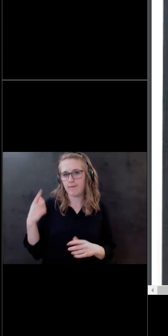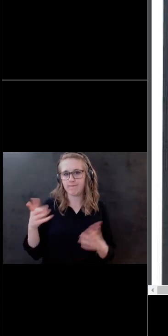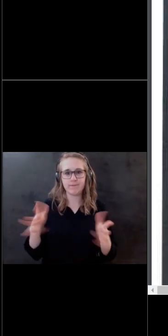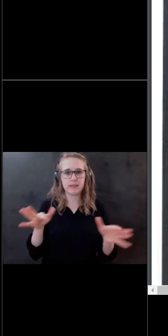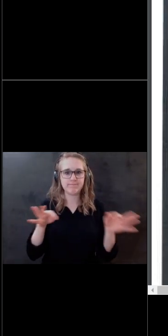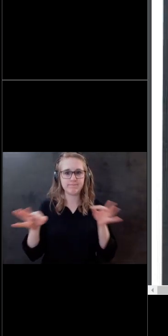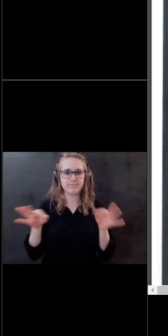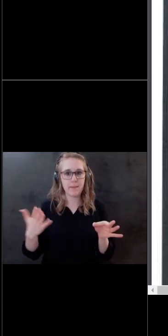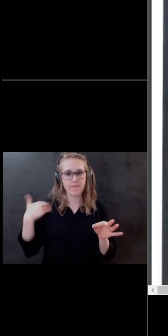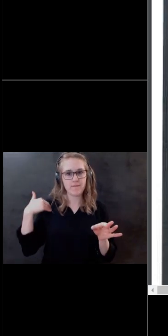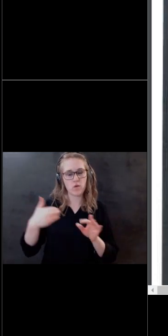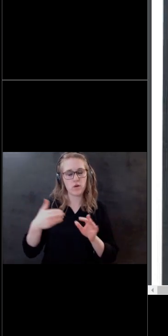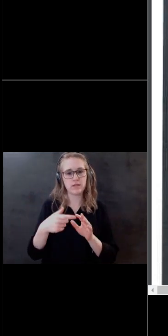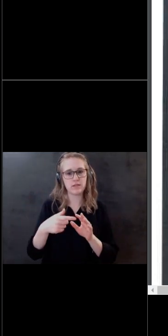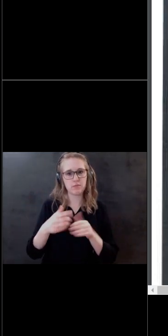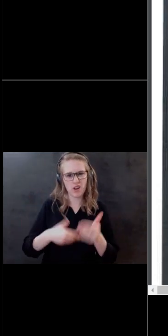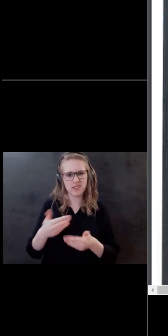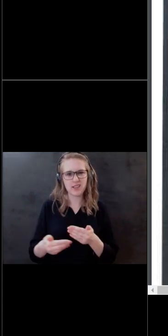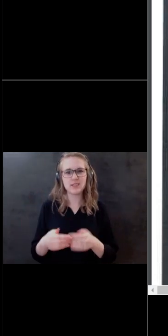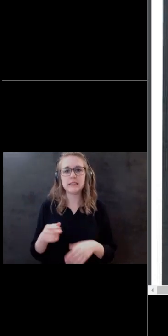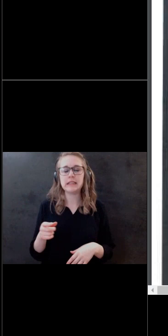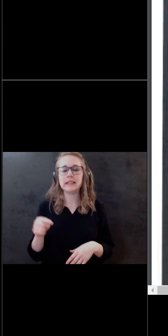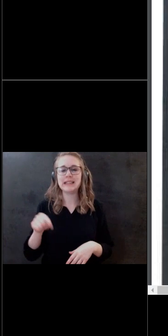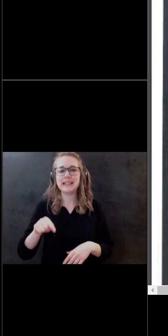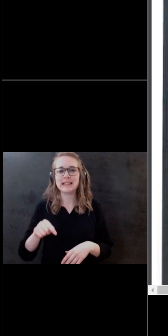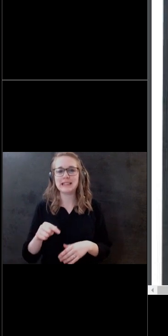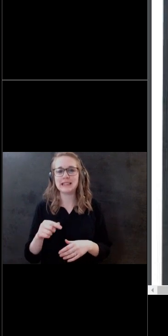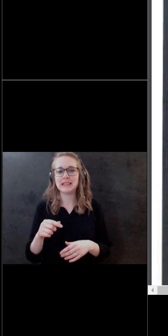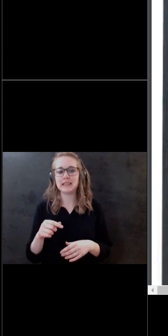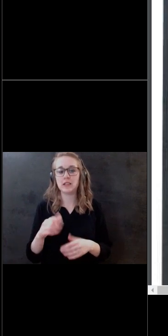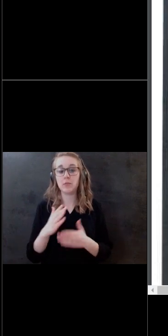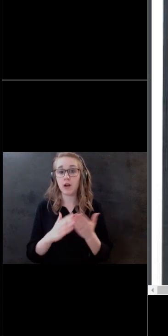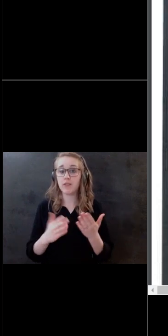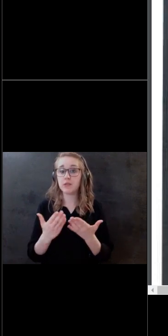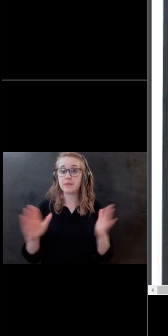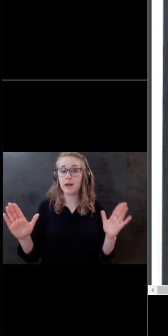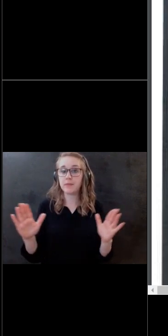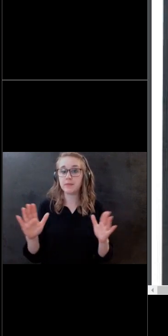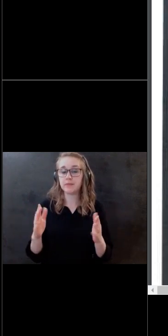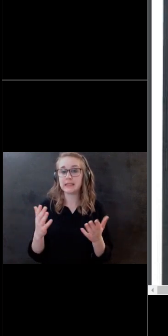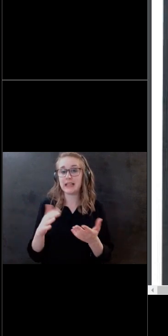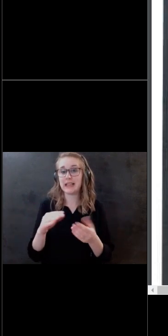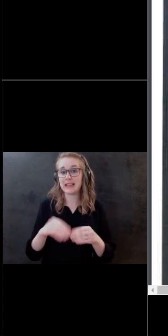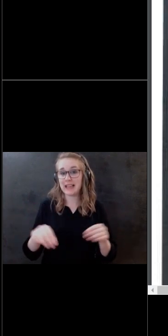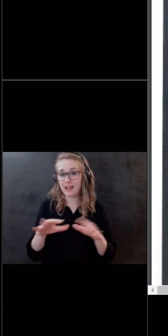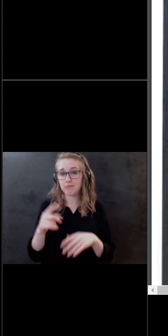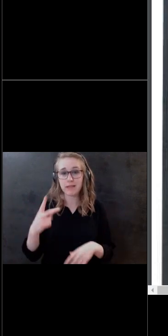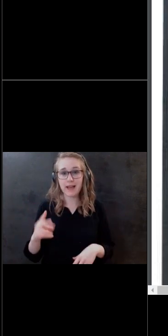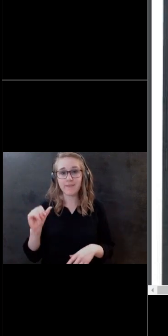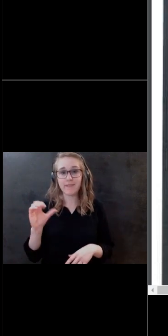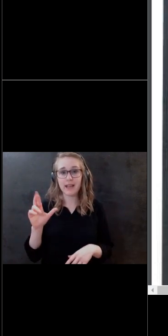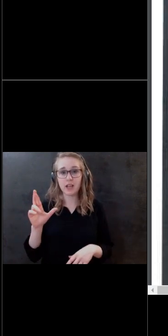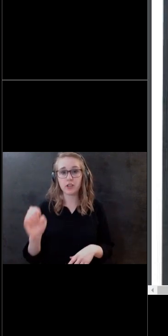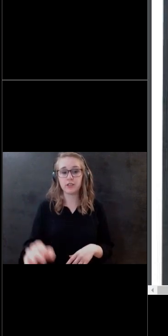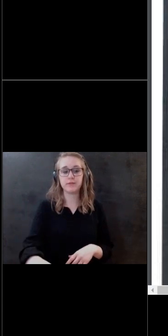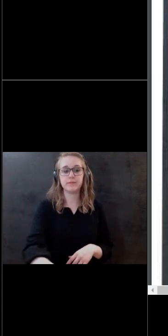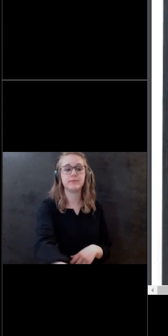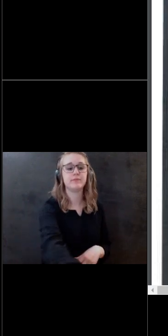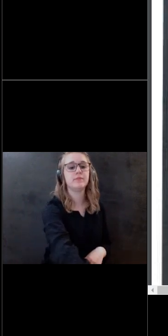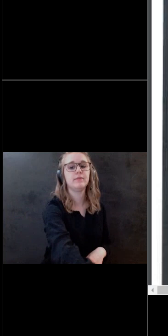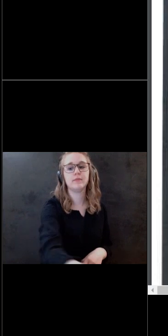in the process, this is part of it was public land, which was half an acre. And